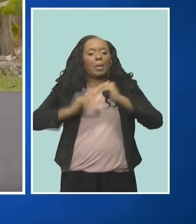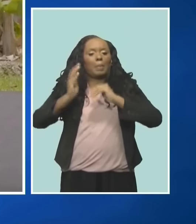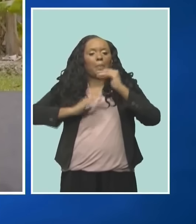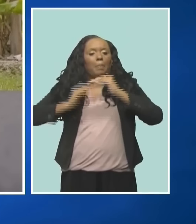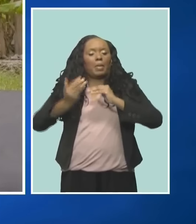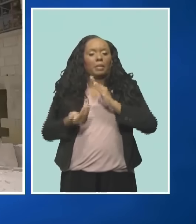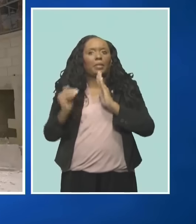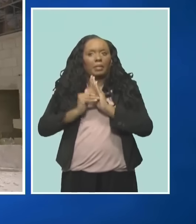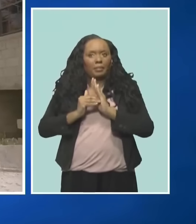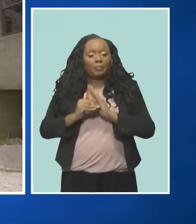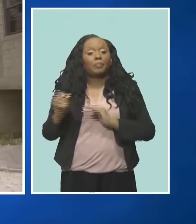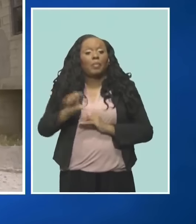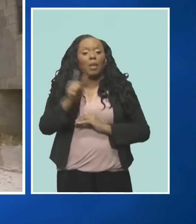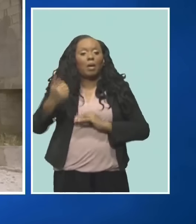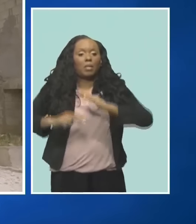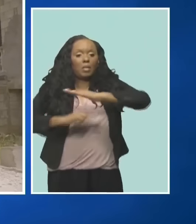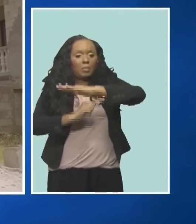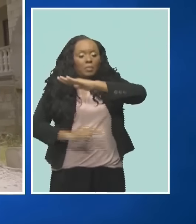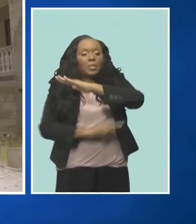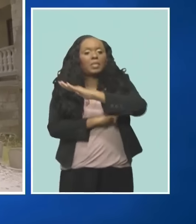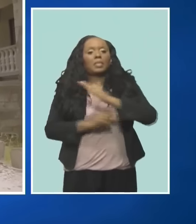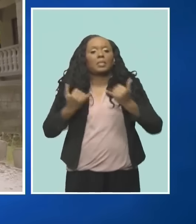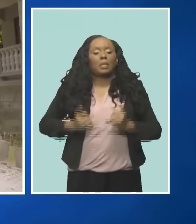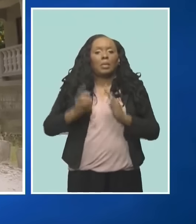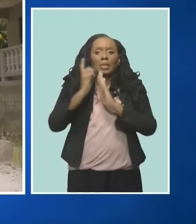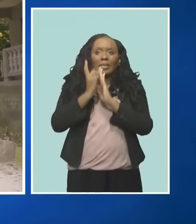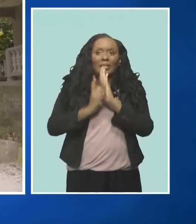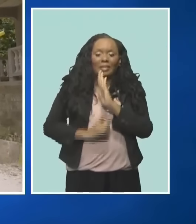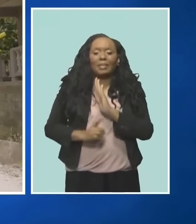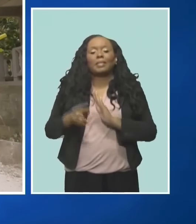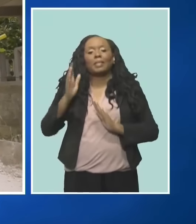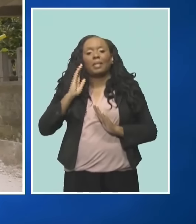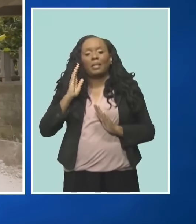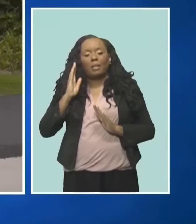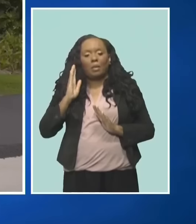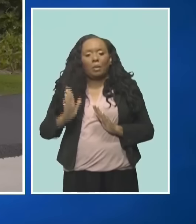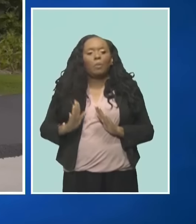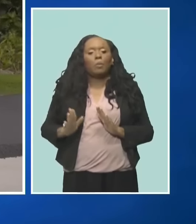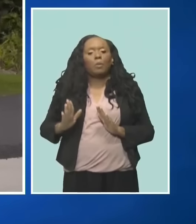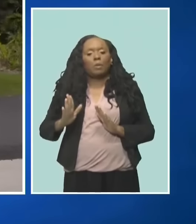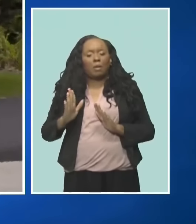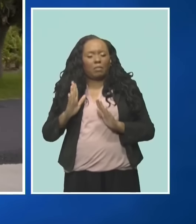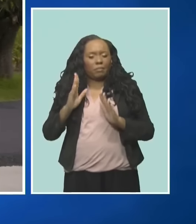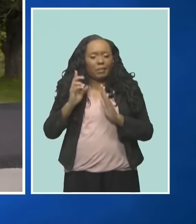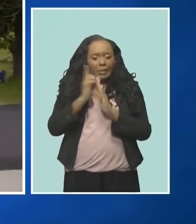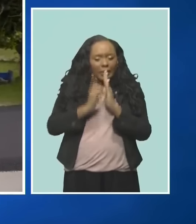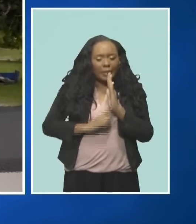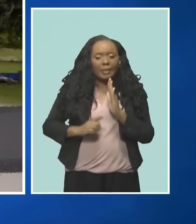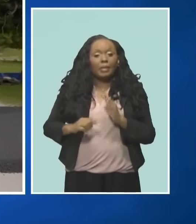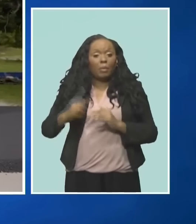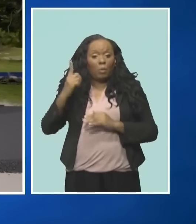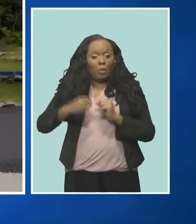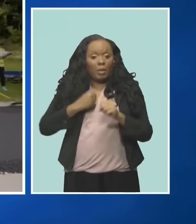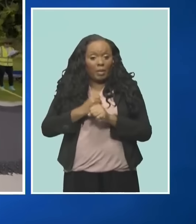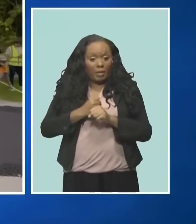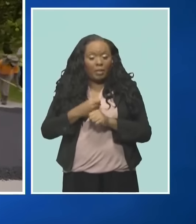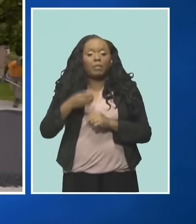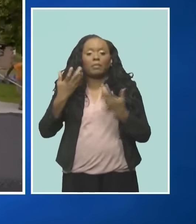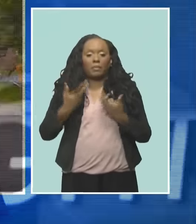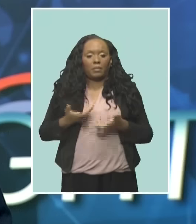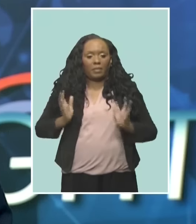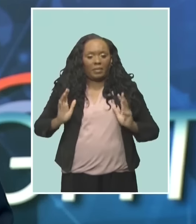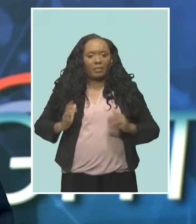of other bridges are at the design phase and should take a year to complete. Sharika Griffith, CBC